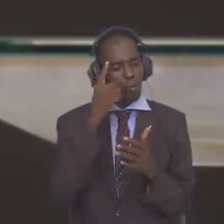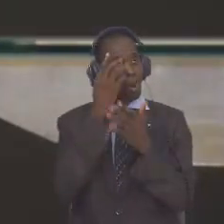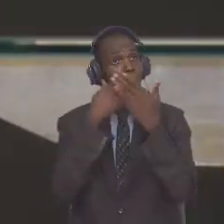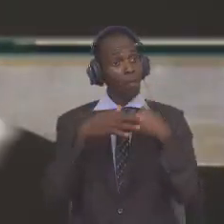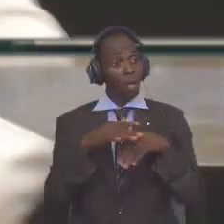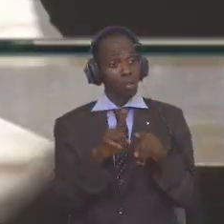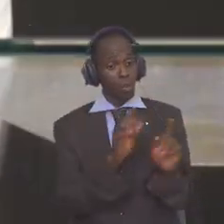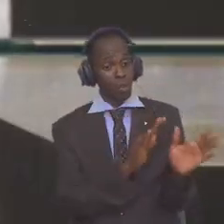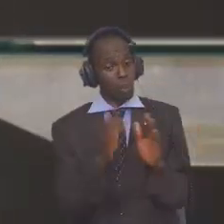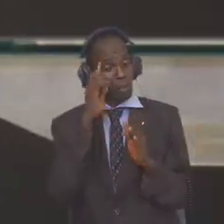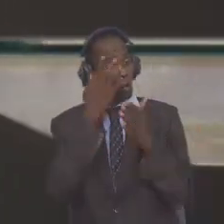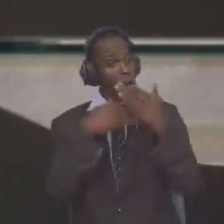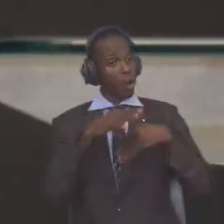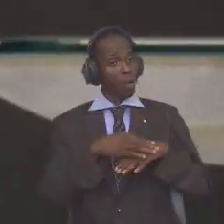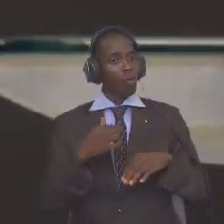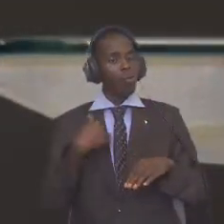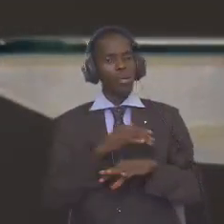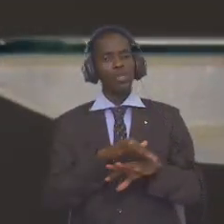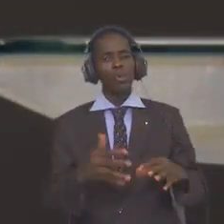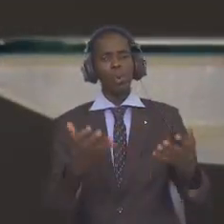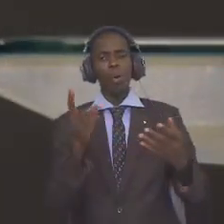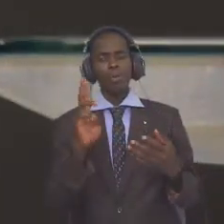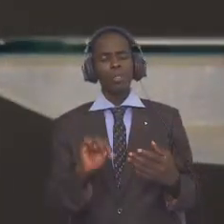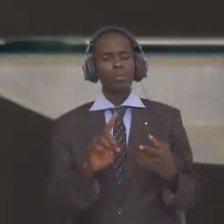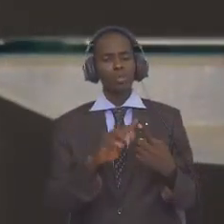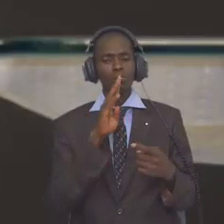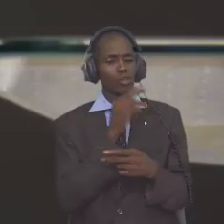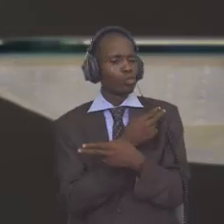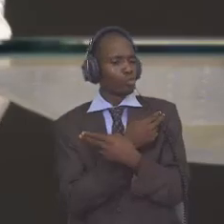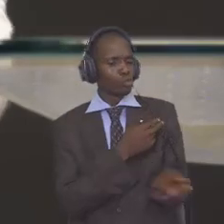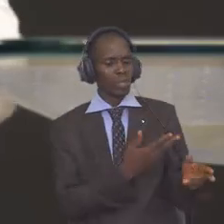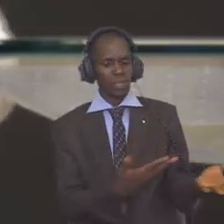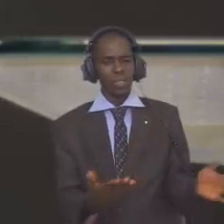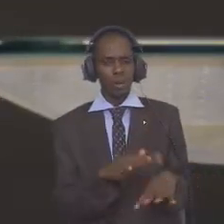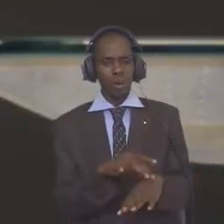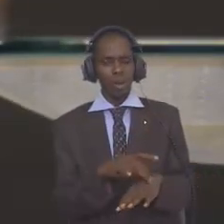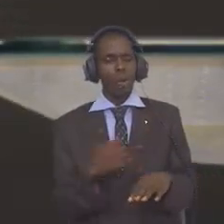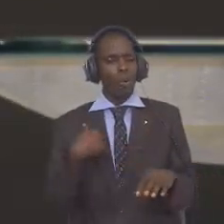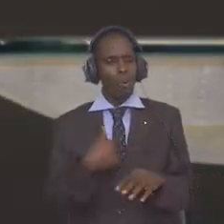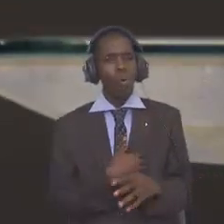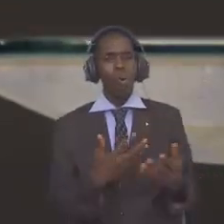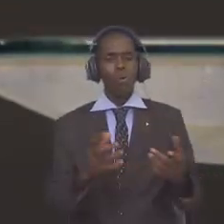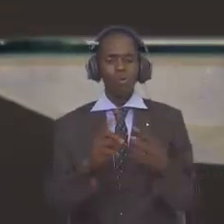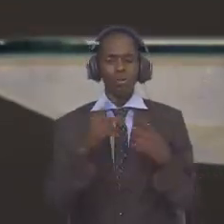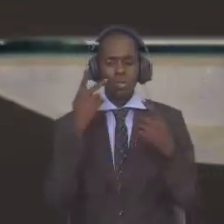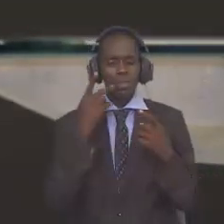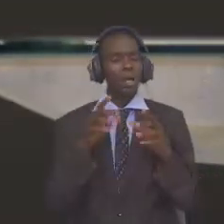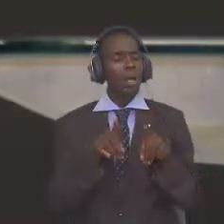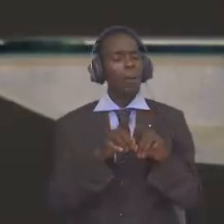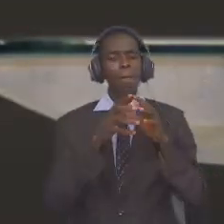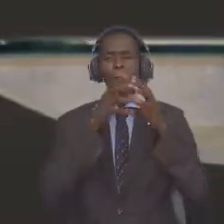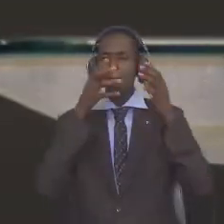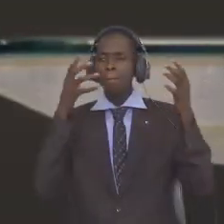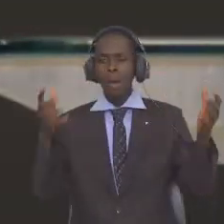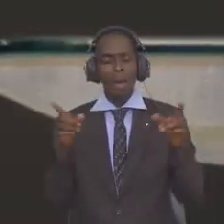them for heaven, we don't want to make them miserable here on earth. We want to see as much as possible how